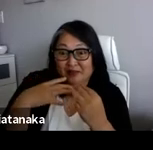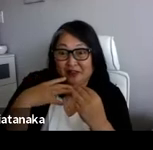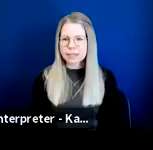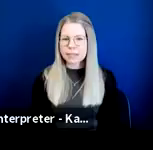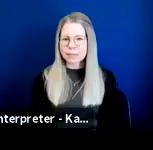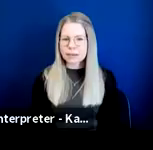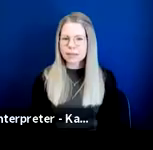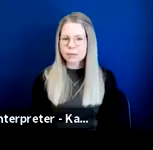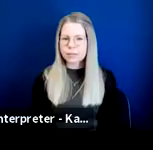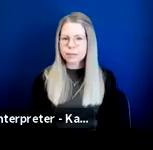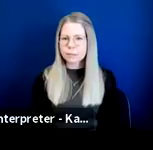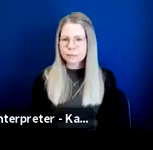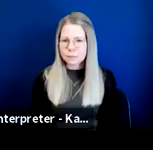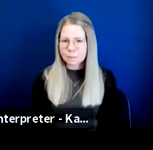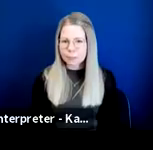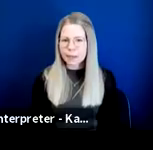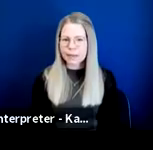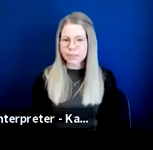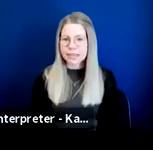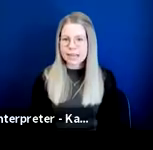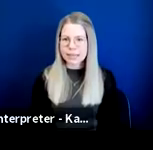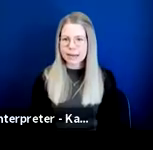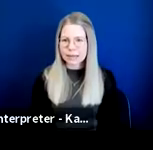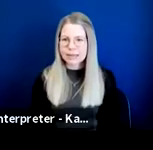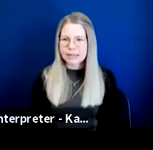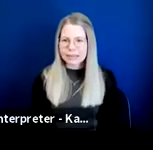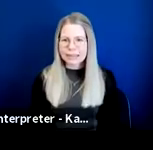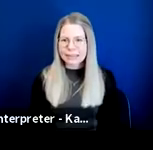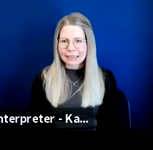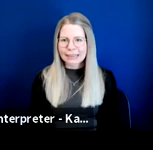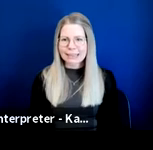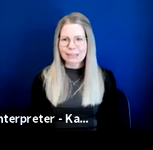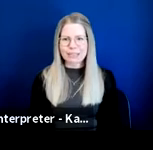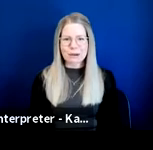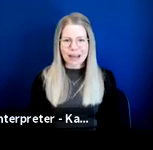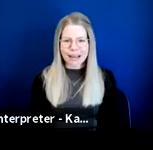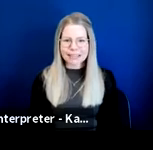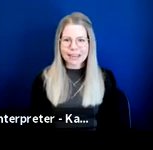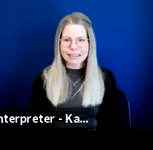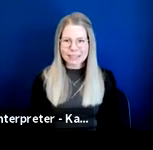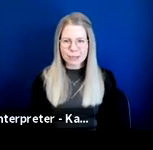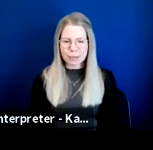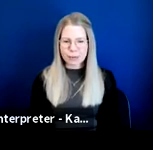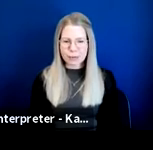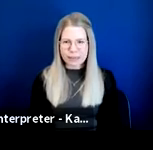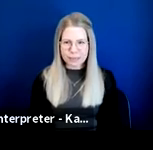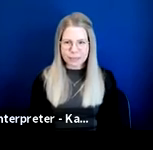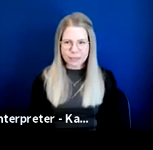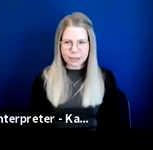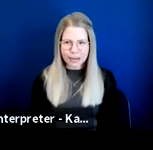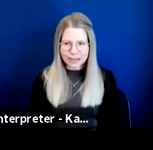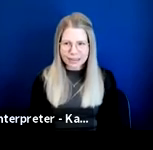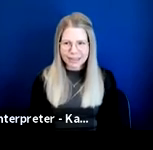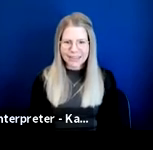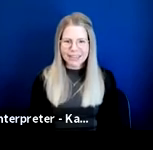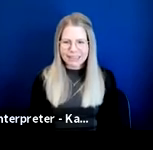So Marcia is saying, Madison, can you see me? And she's saying, yes, I can. She's saying, okay, because I can't see you, so I'll be relying on the